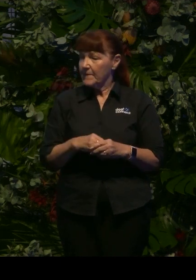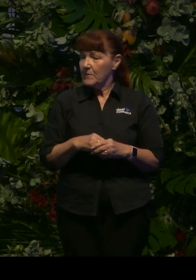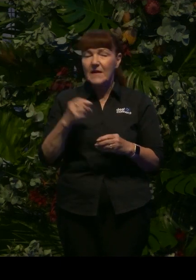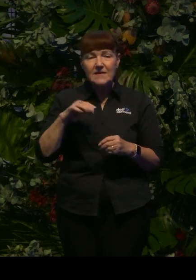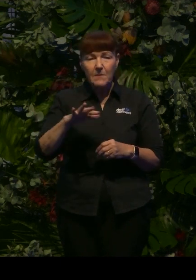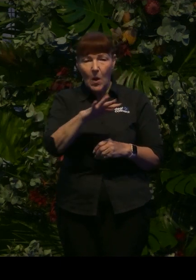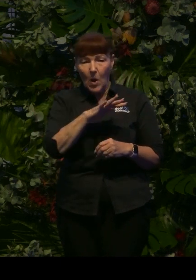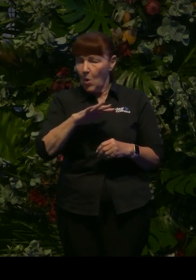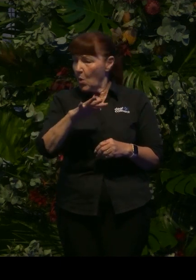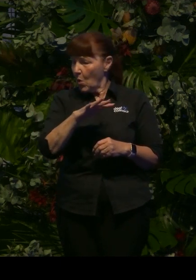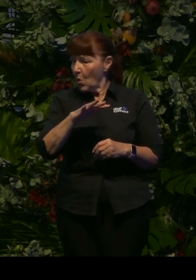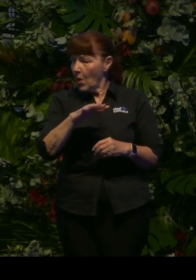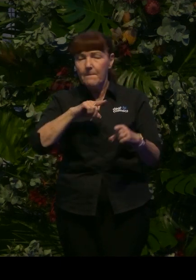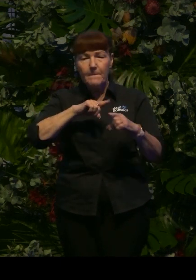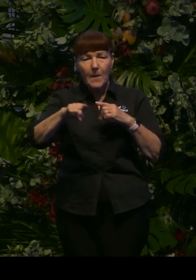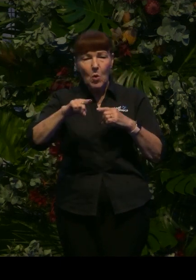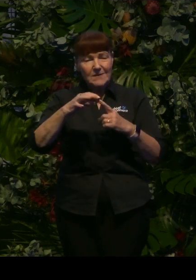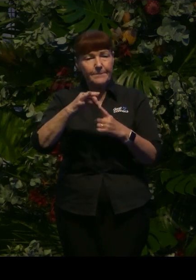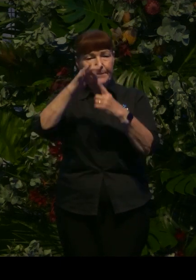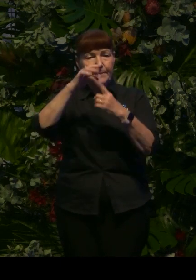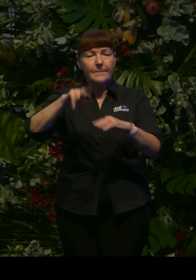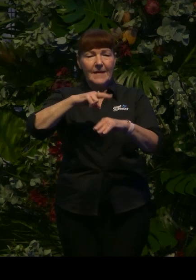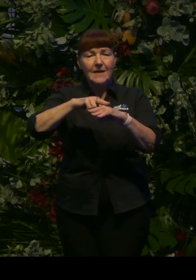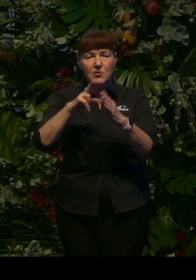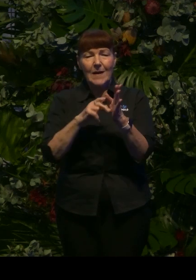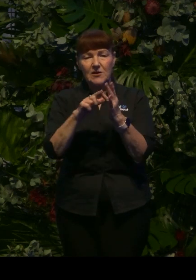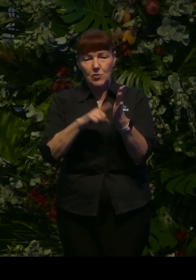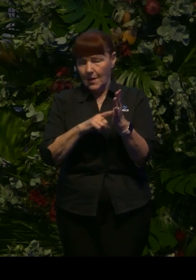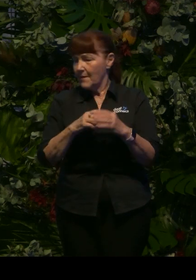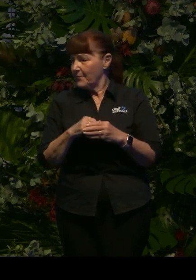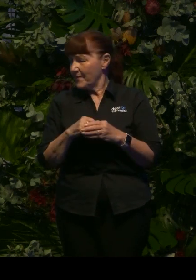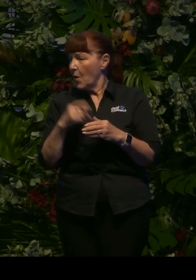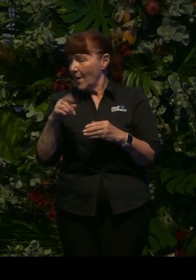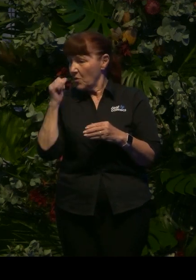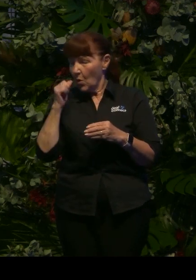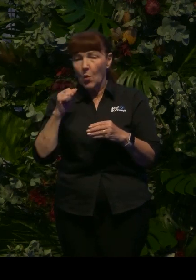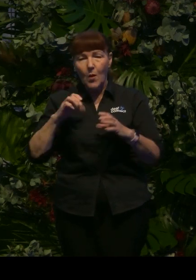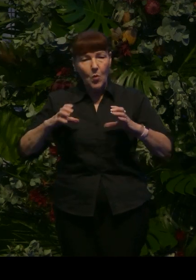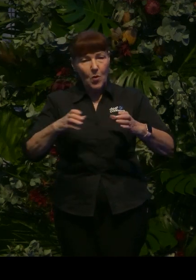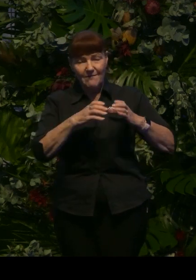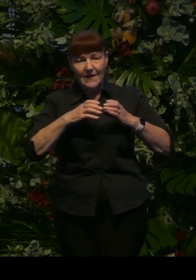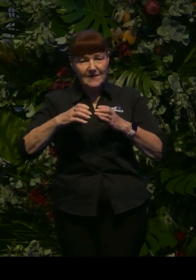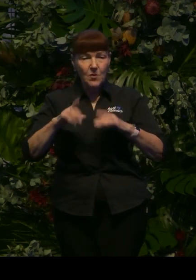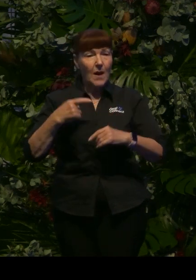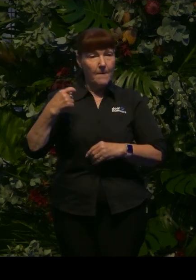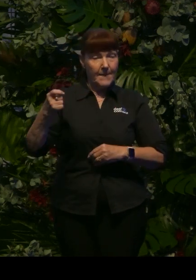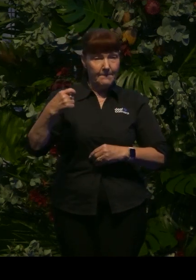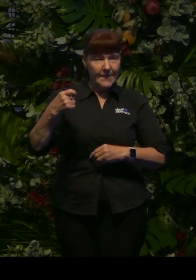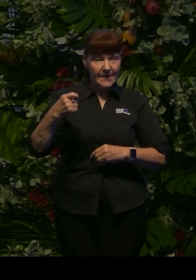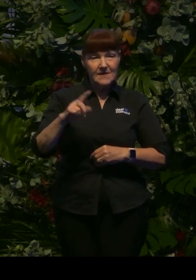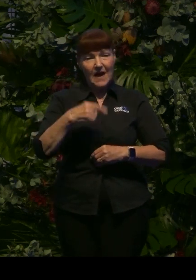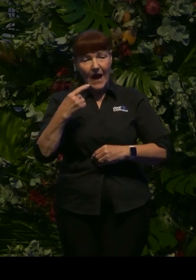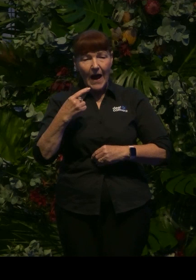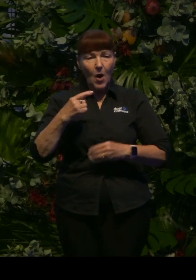these are local, but most of these are national partnerships. We know that it's going to take all of us, all of our members, all of